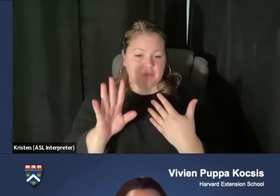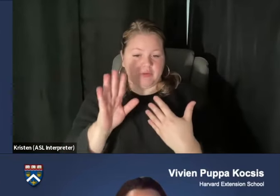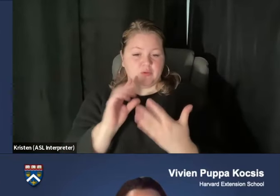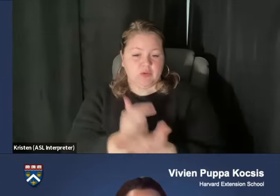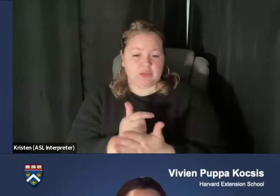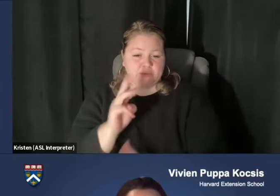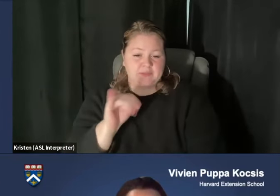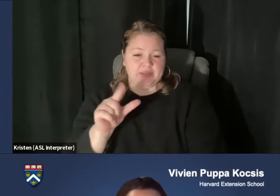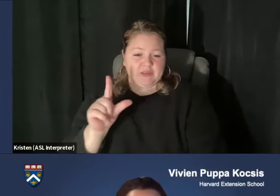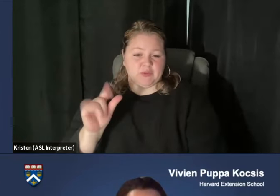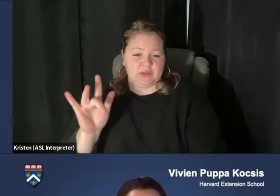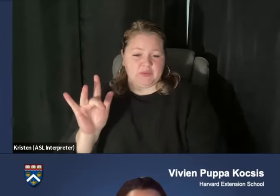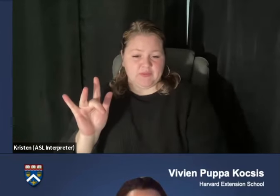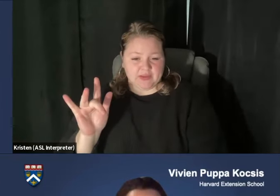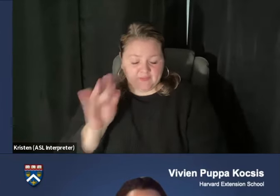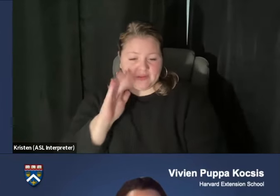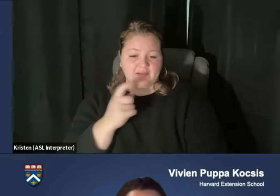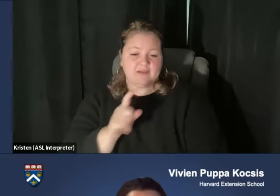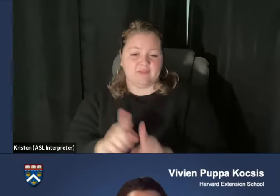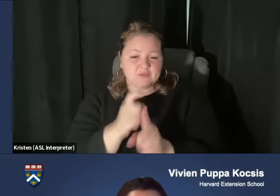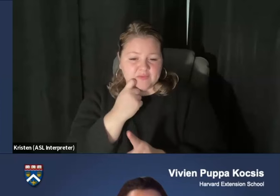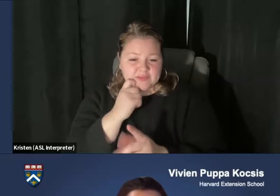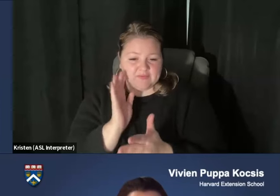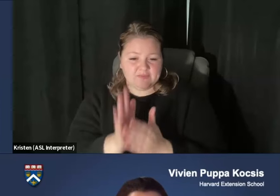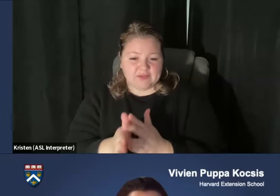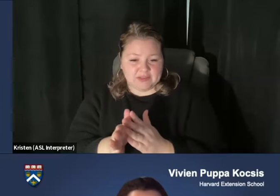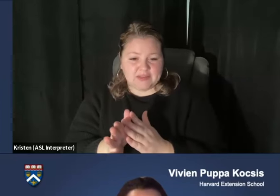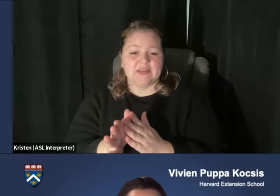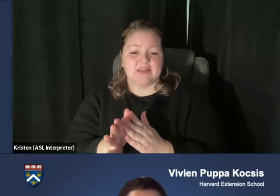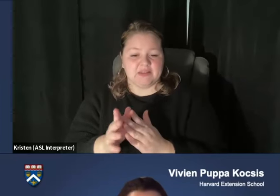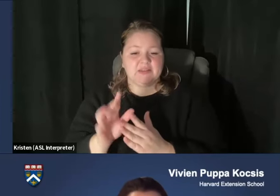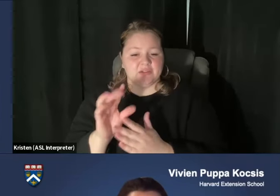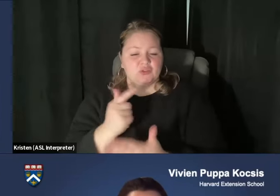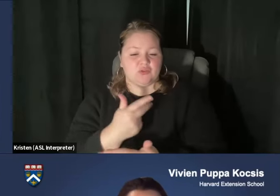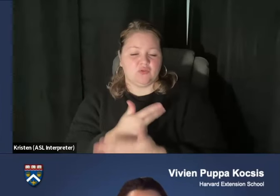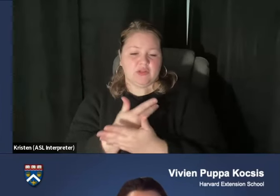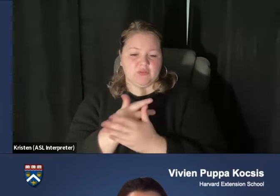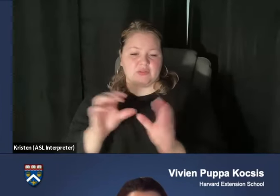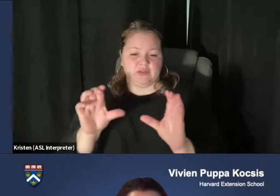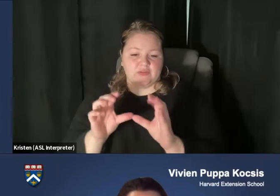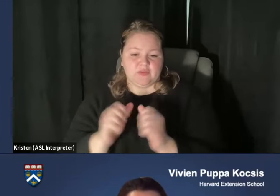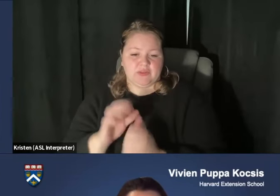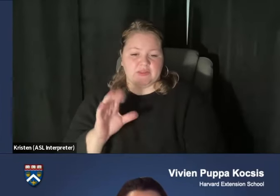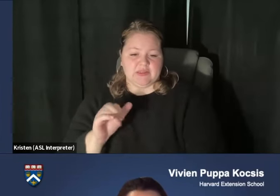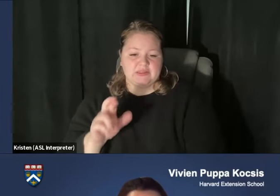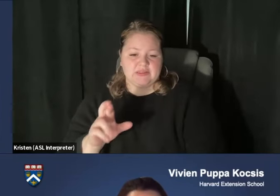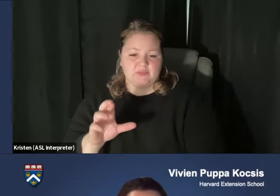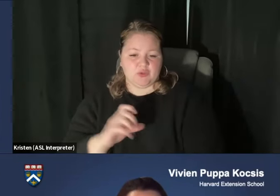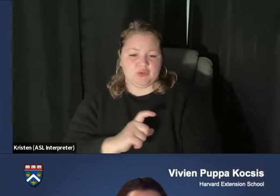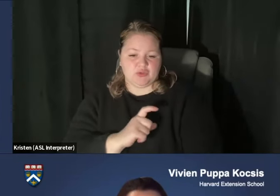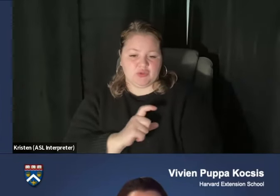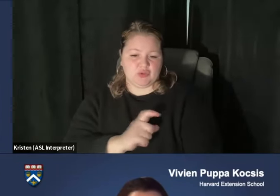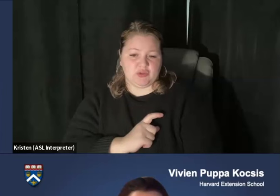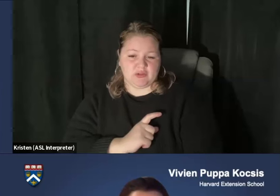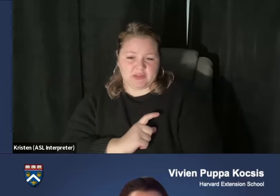share, I recently completed the graduate certification in cybersecurity. So some of the things I'm really interested in, and I think